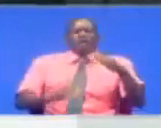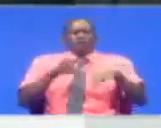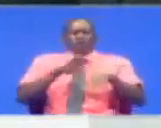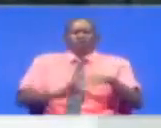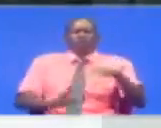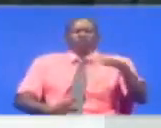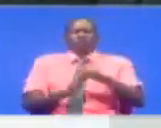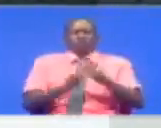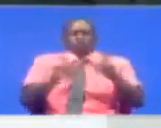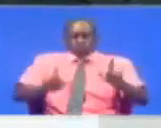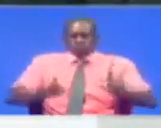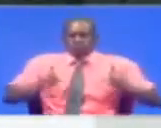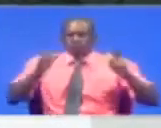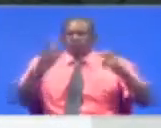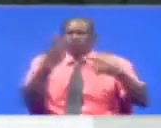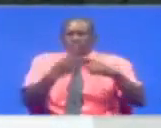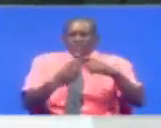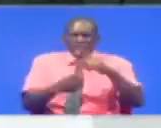ago.